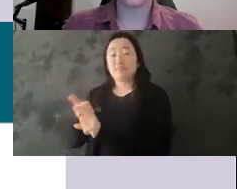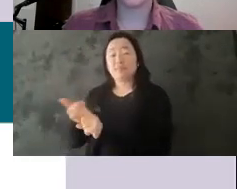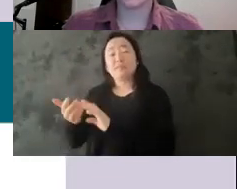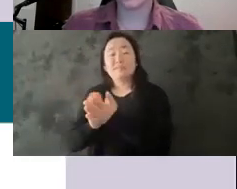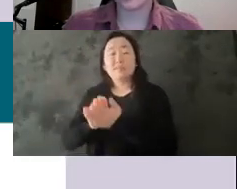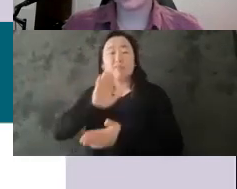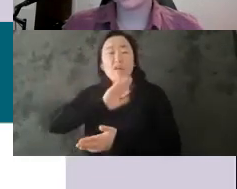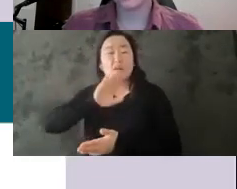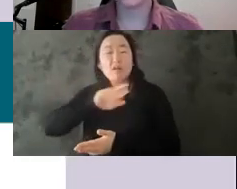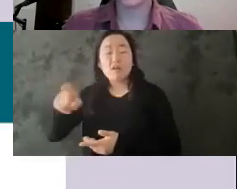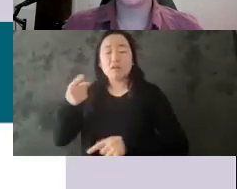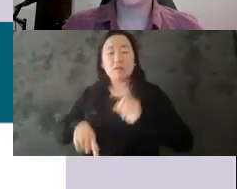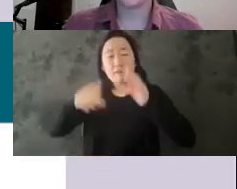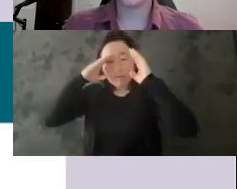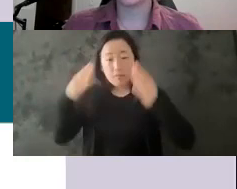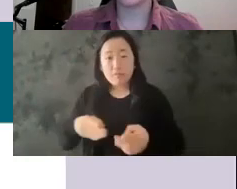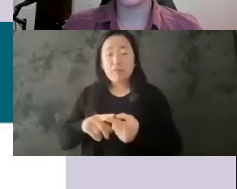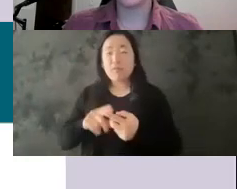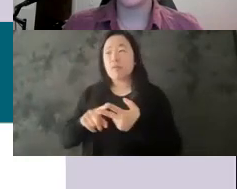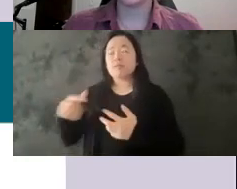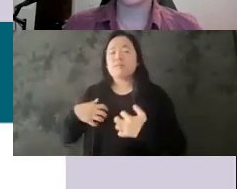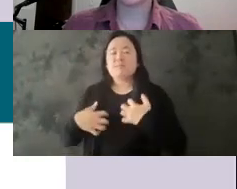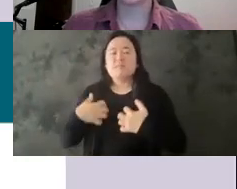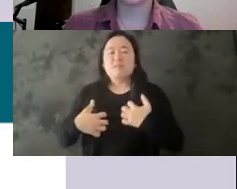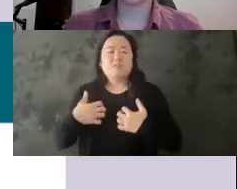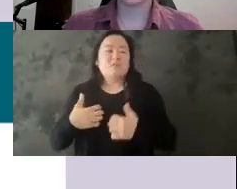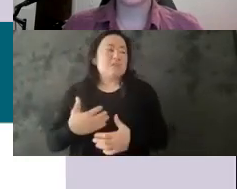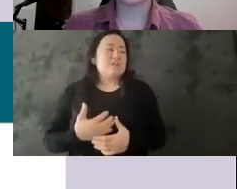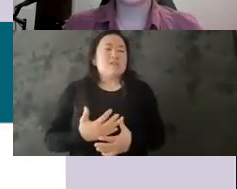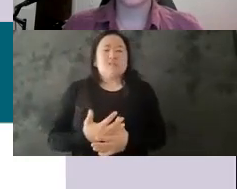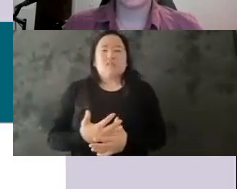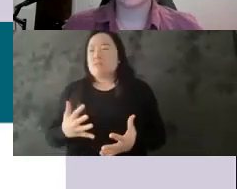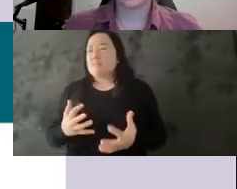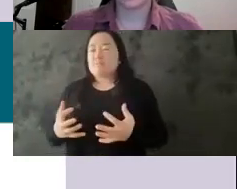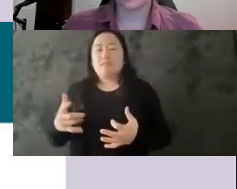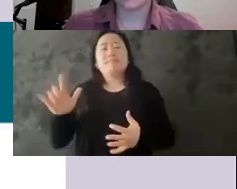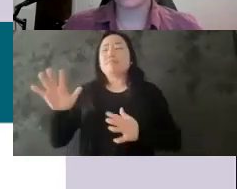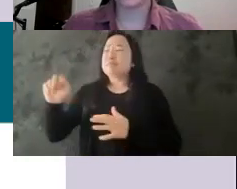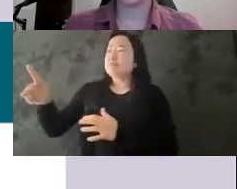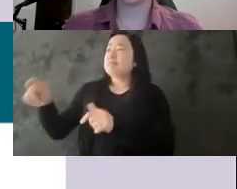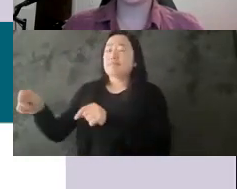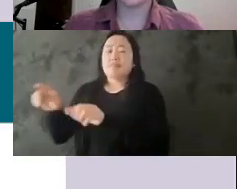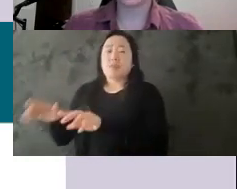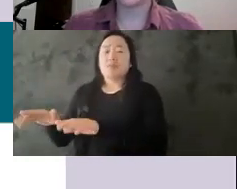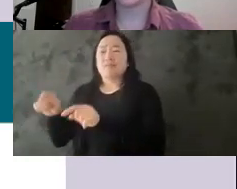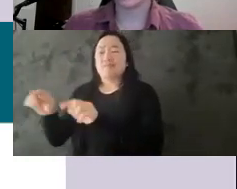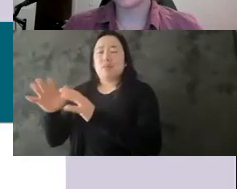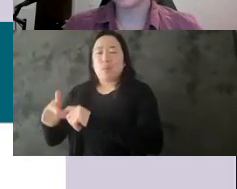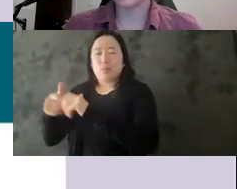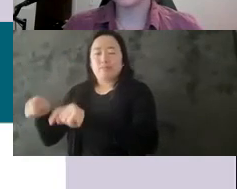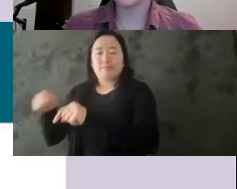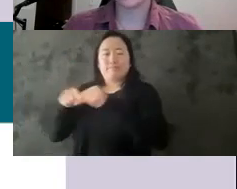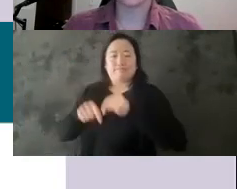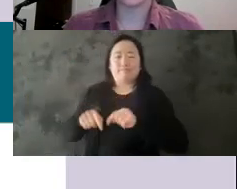can't concentrate, they're getting very irritable, just kind of trying to take a step back and think about, that could be a